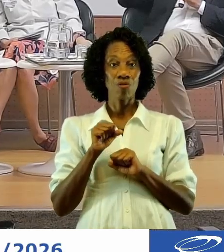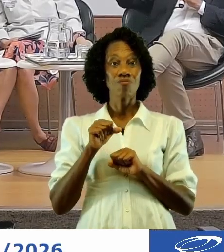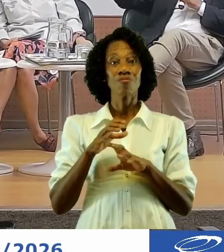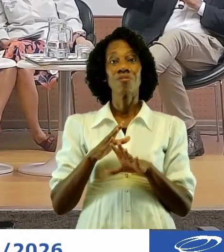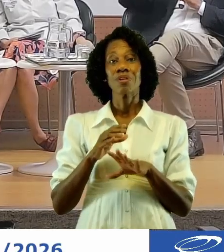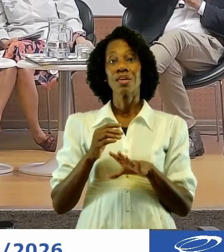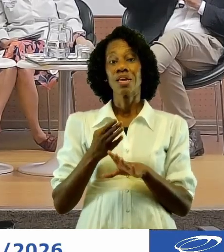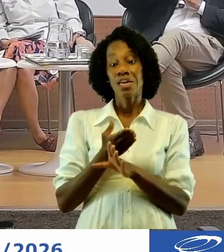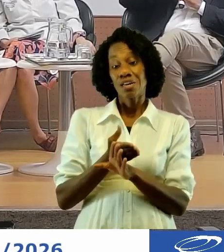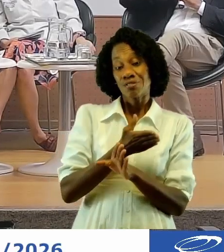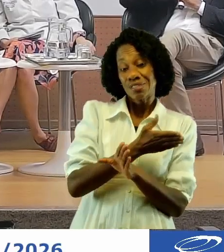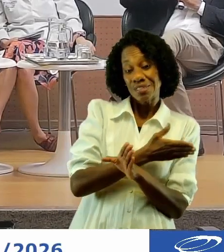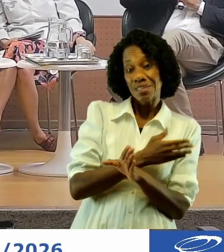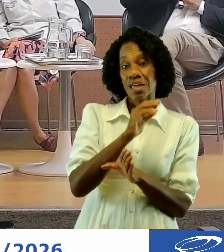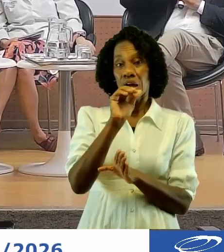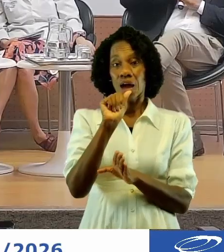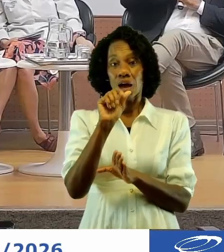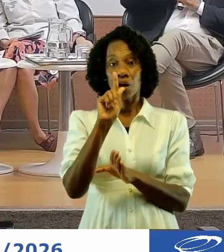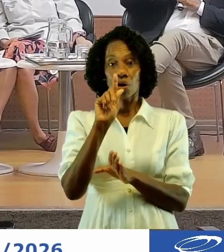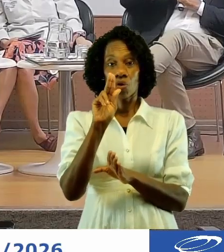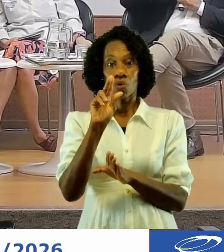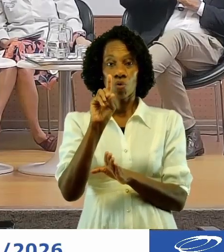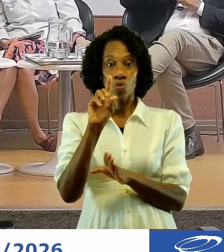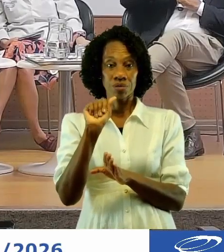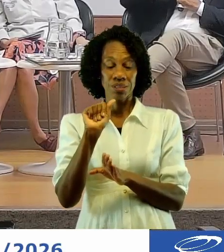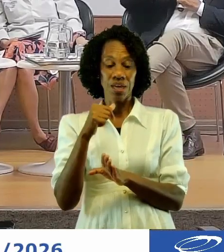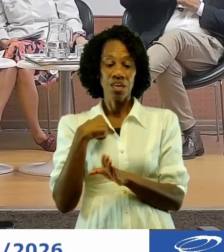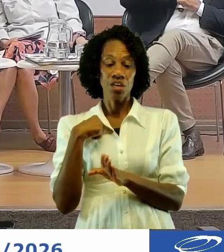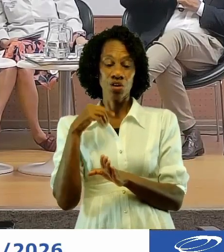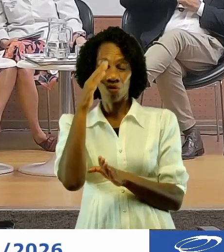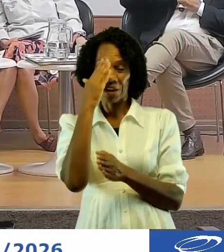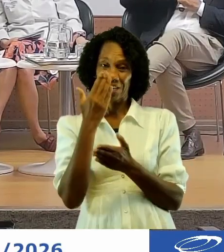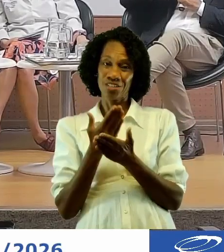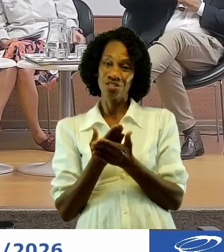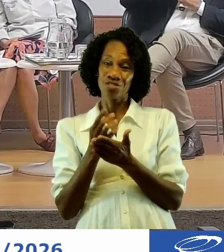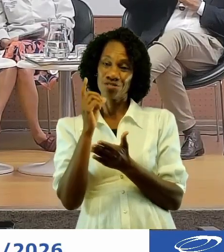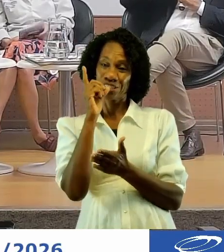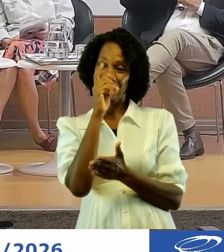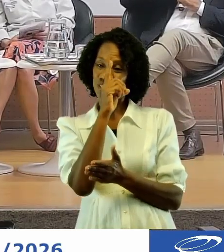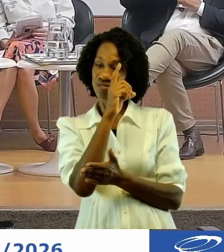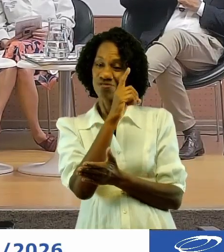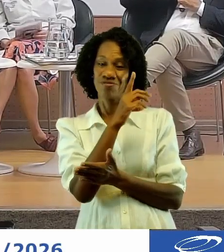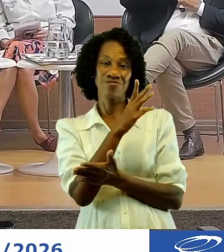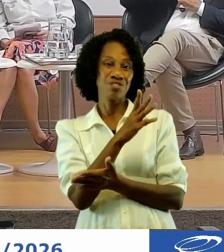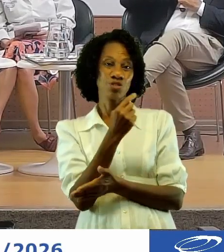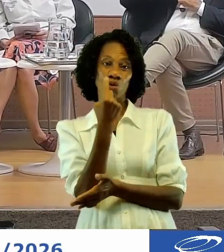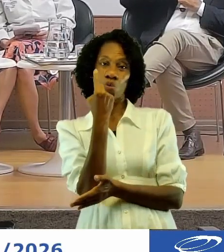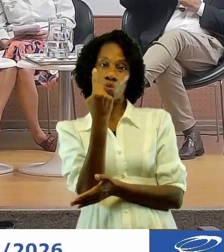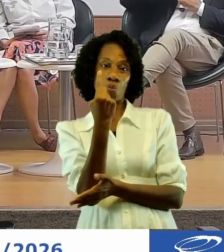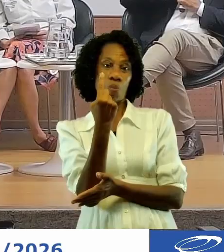nas hematogênicas agudas, eu acredito que é mais difícil valorizar somente uma cultura positiva